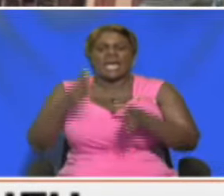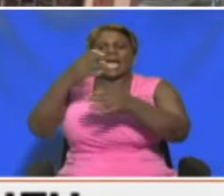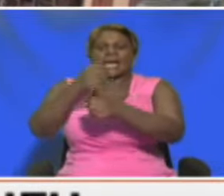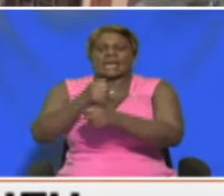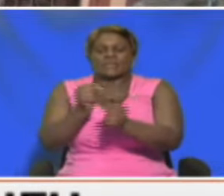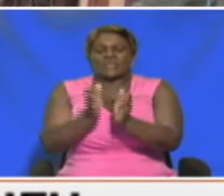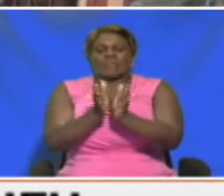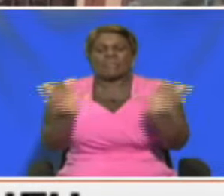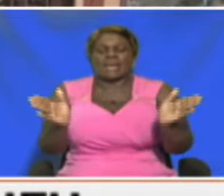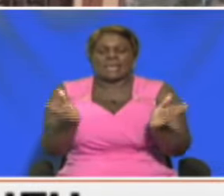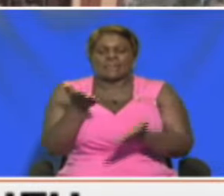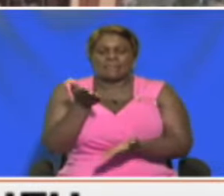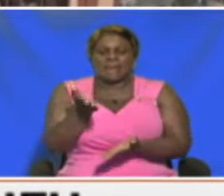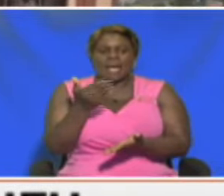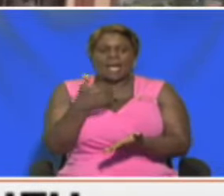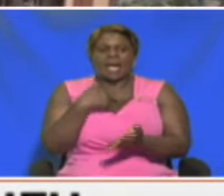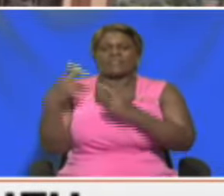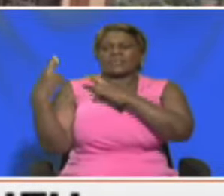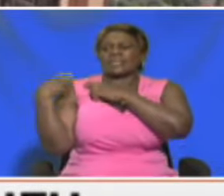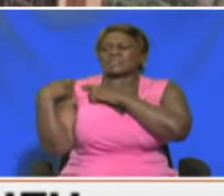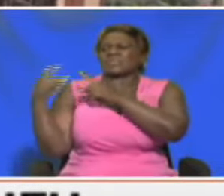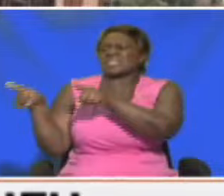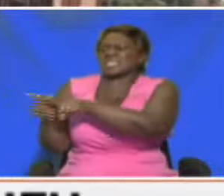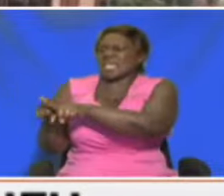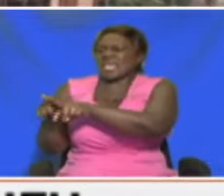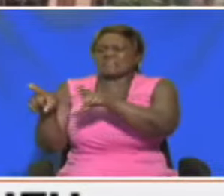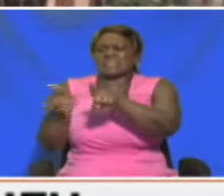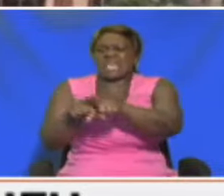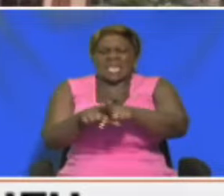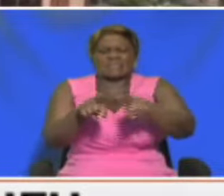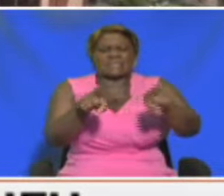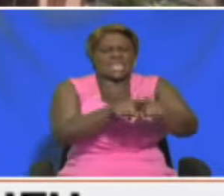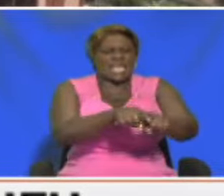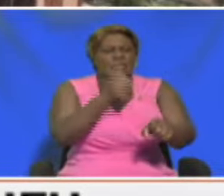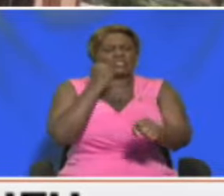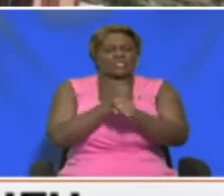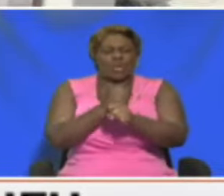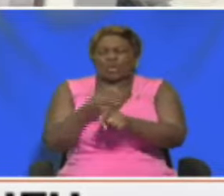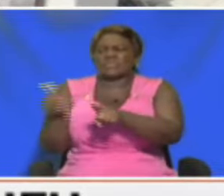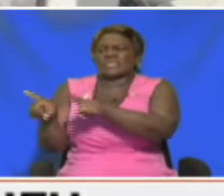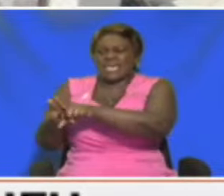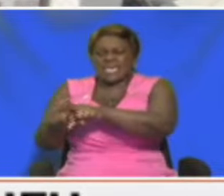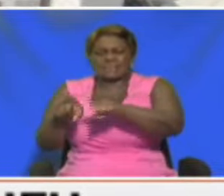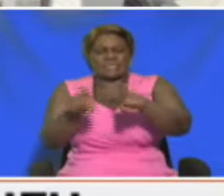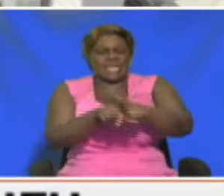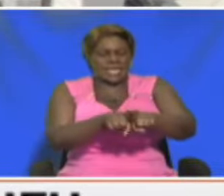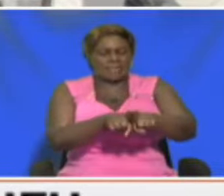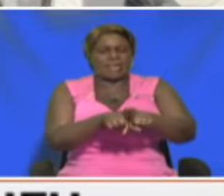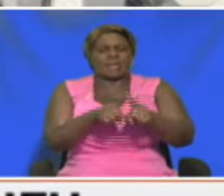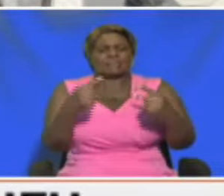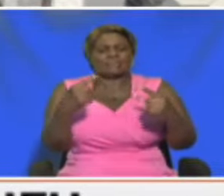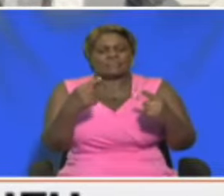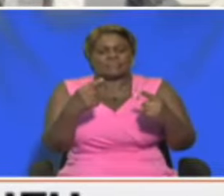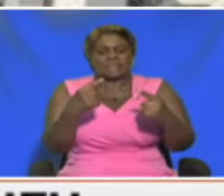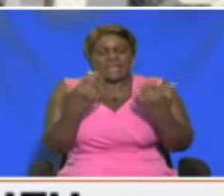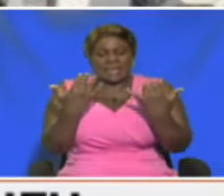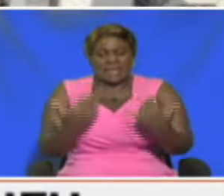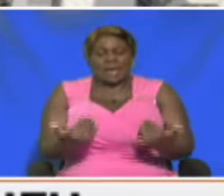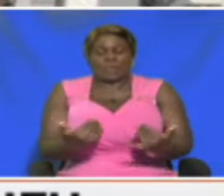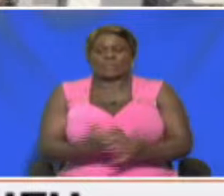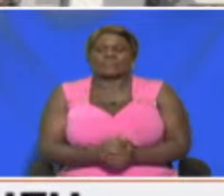ya umma yamedaiwa kuwa na majukumu sawa, ambapo utendakazi na huduma zinazotolewa zinahitilafiana.